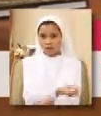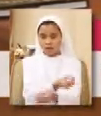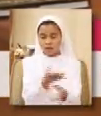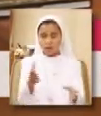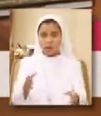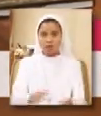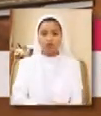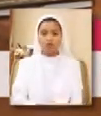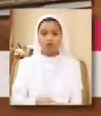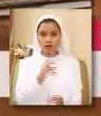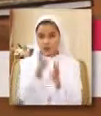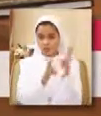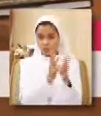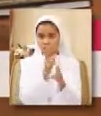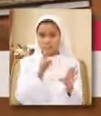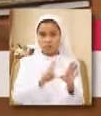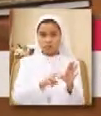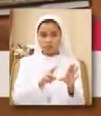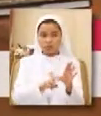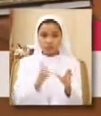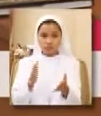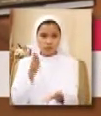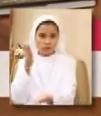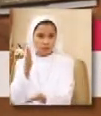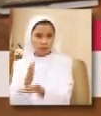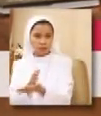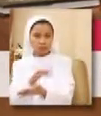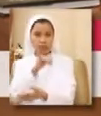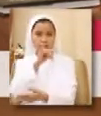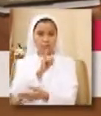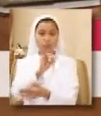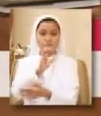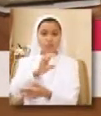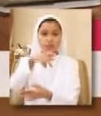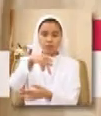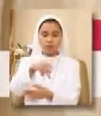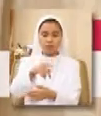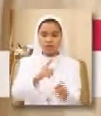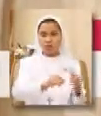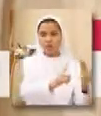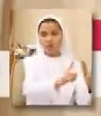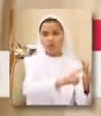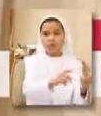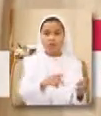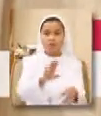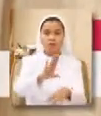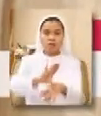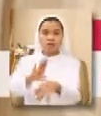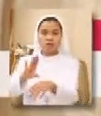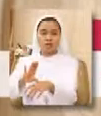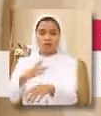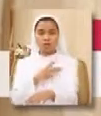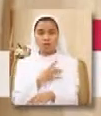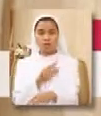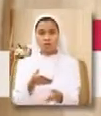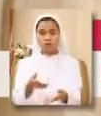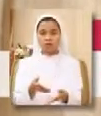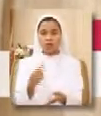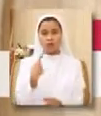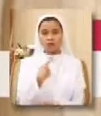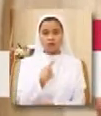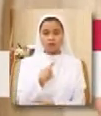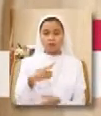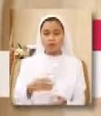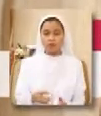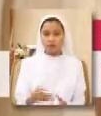distribution in your church? So, for example, Immaculate Conception, or I will go now to Cathedral and different places,